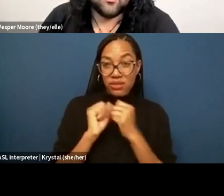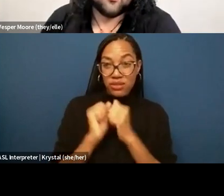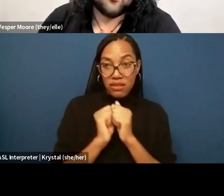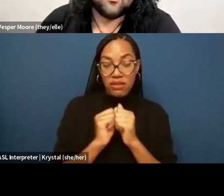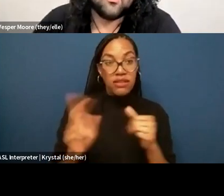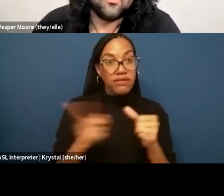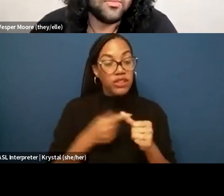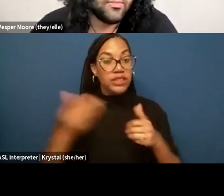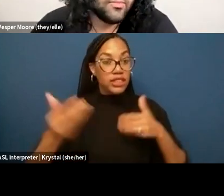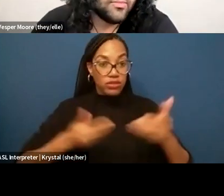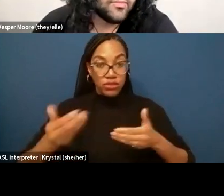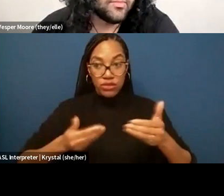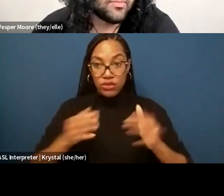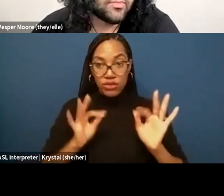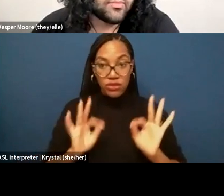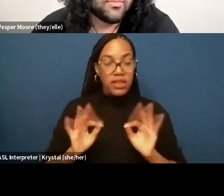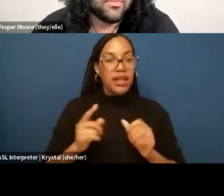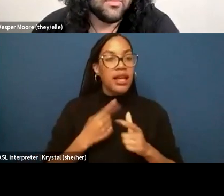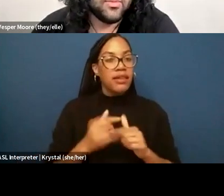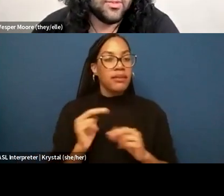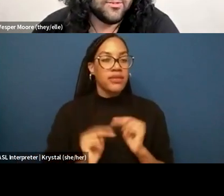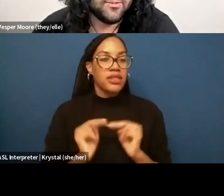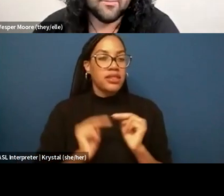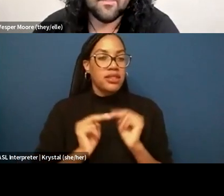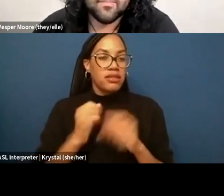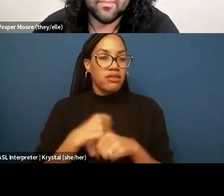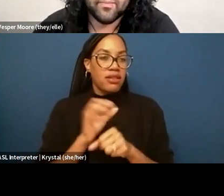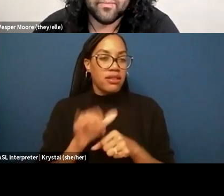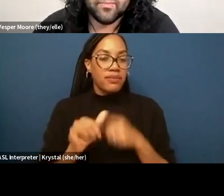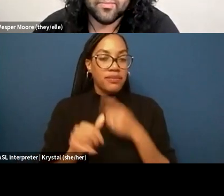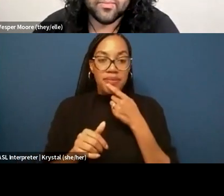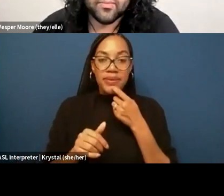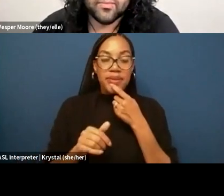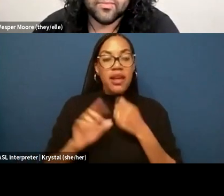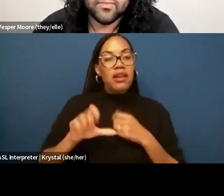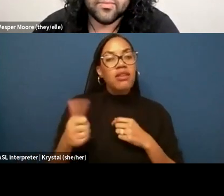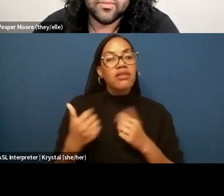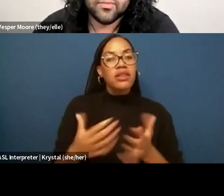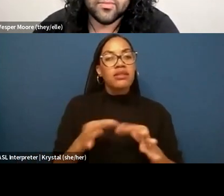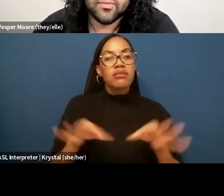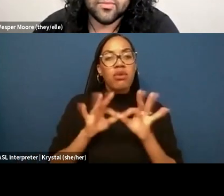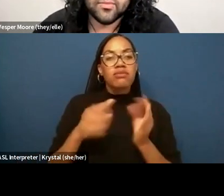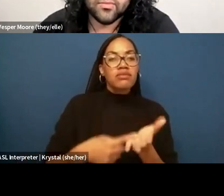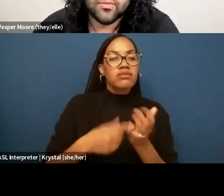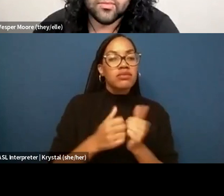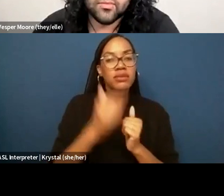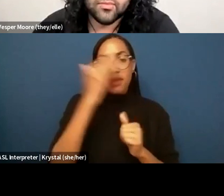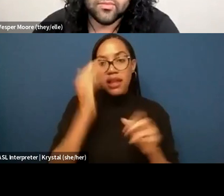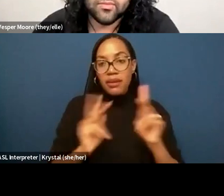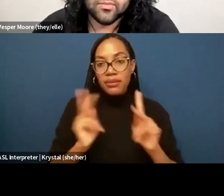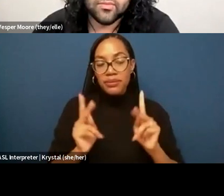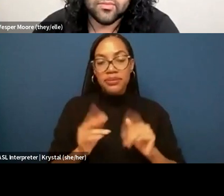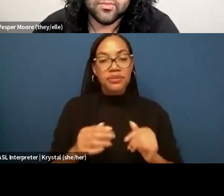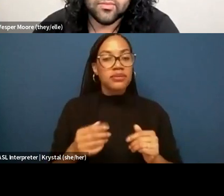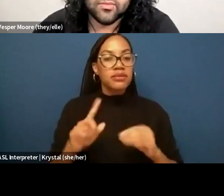that. The other pieces that are really important anytime we talk with Black folks around mental health or healing justice is really acknowledging the ongoing legacy of harm